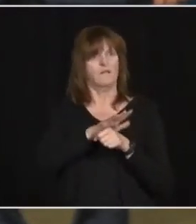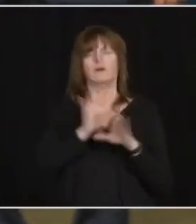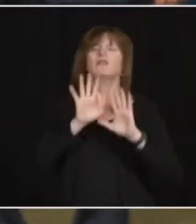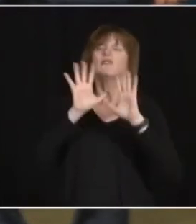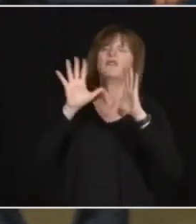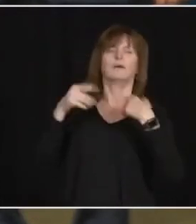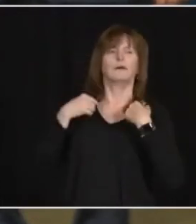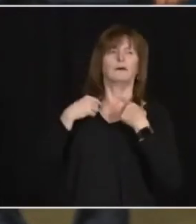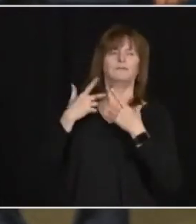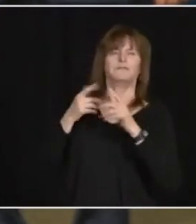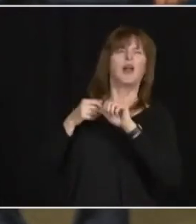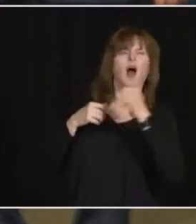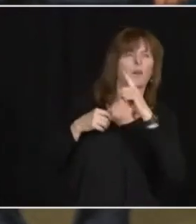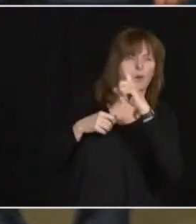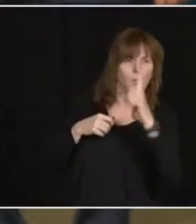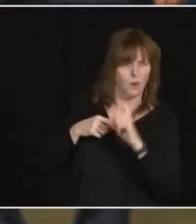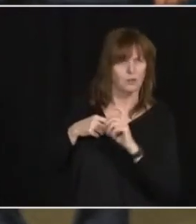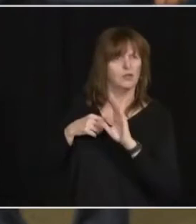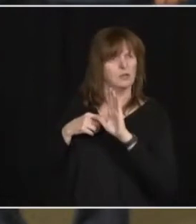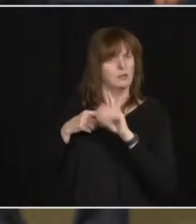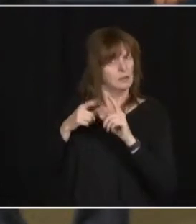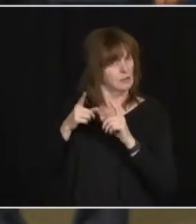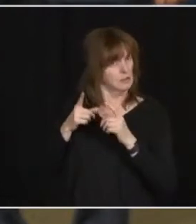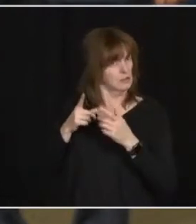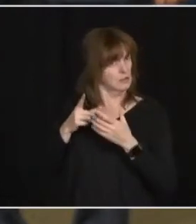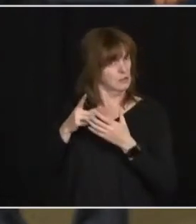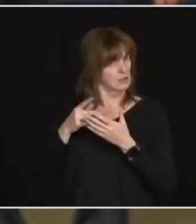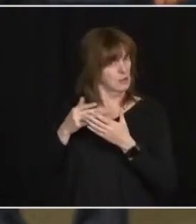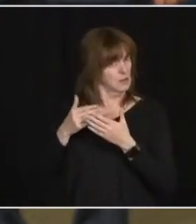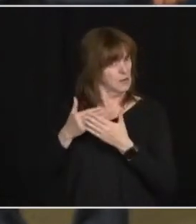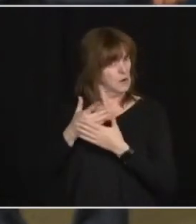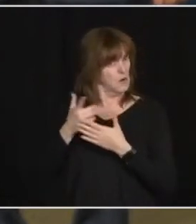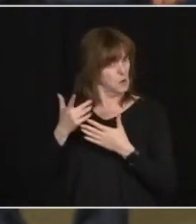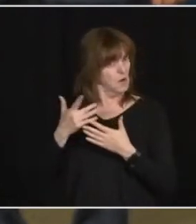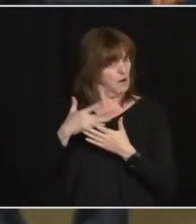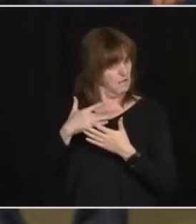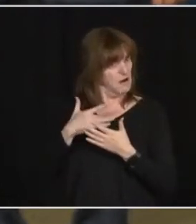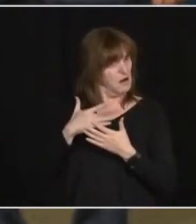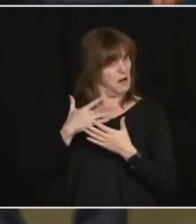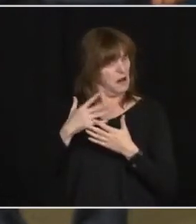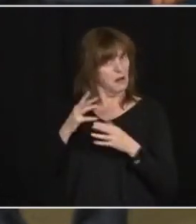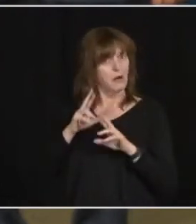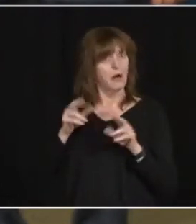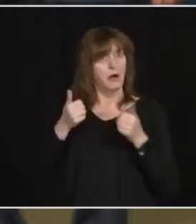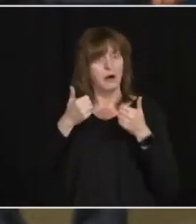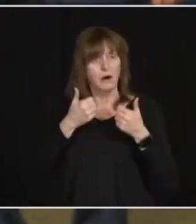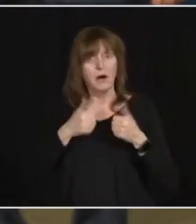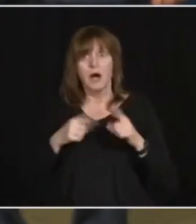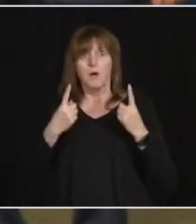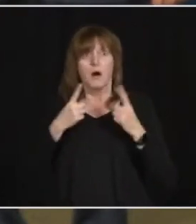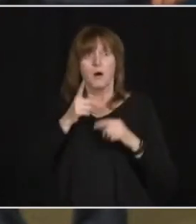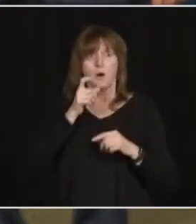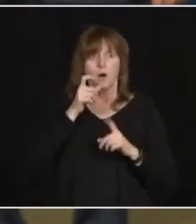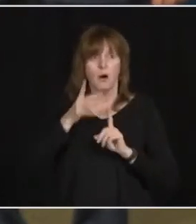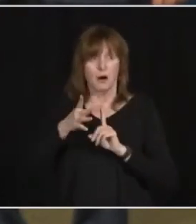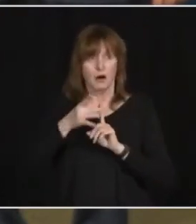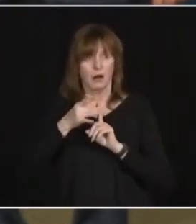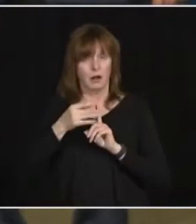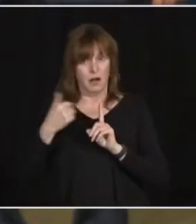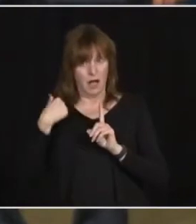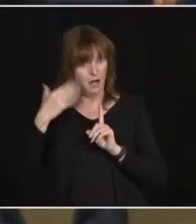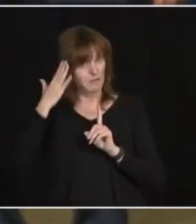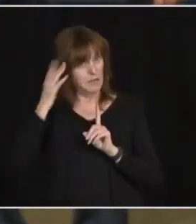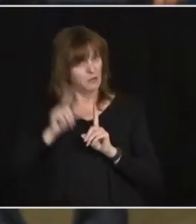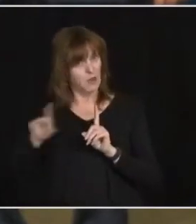you are suggesting that there could be a bed for every COVID-19 patient in Ontario. Is that feasible? Yes, we are planning